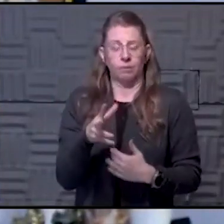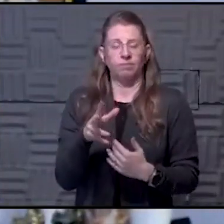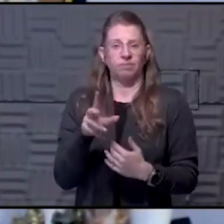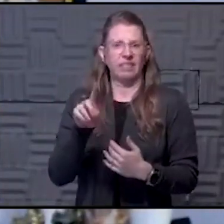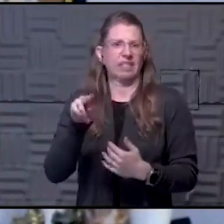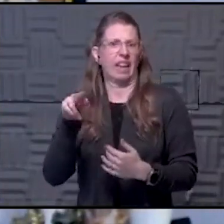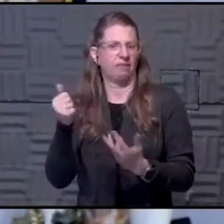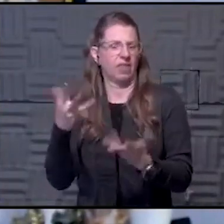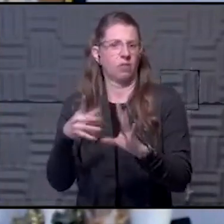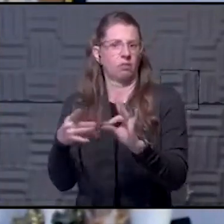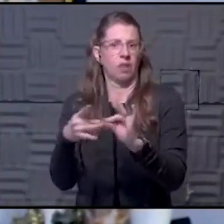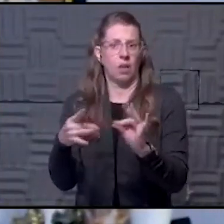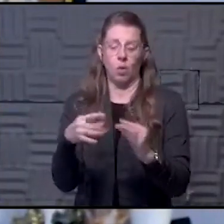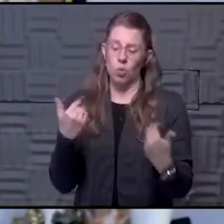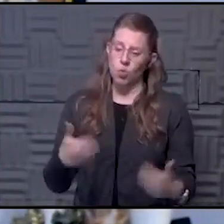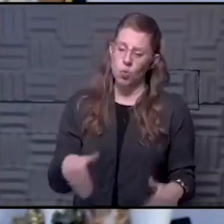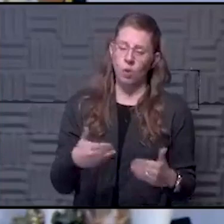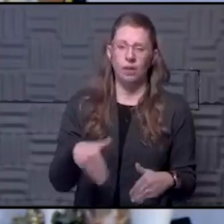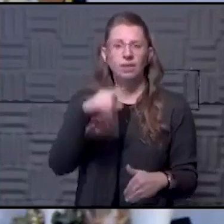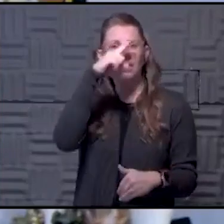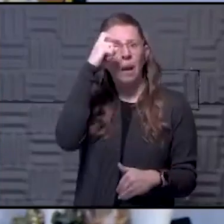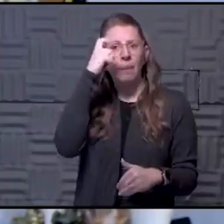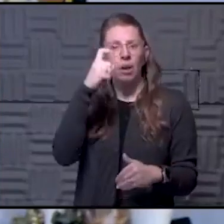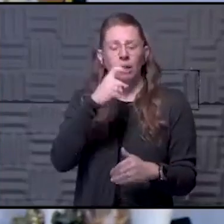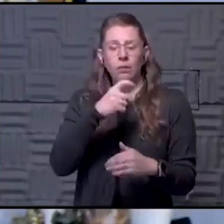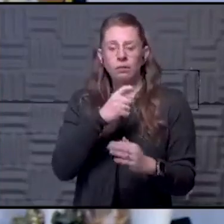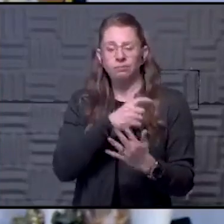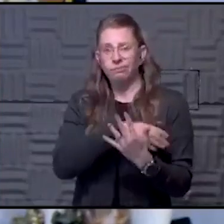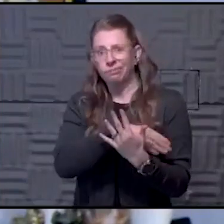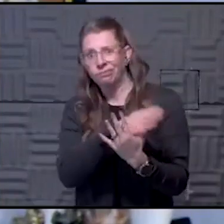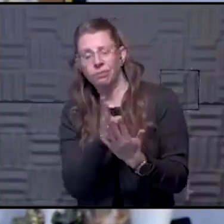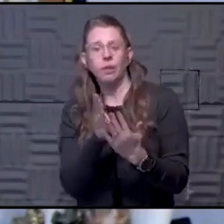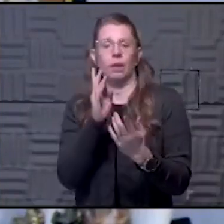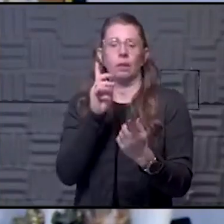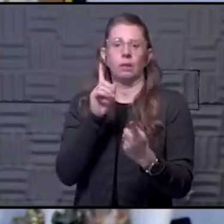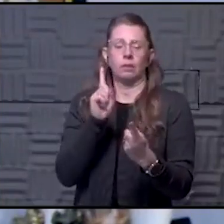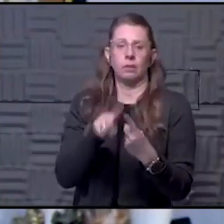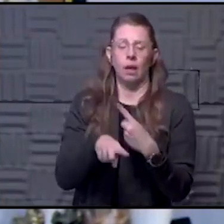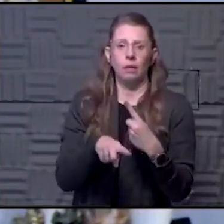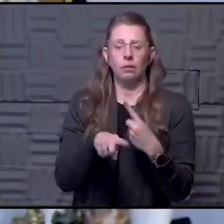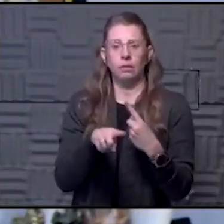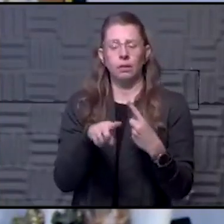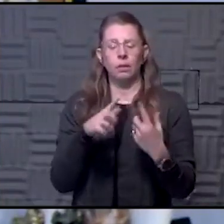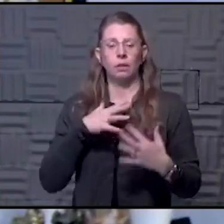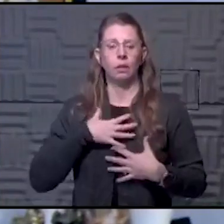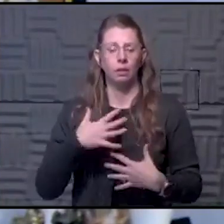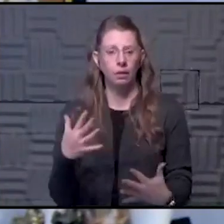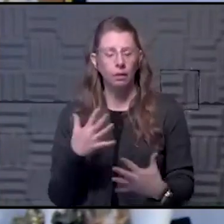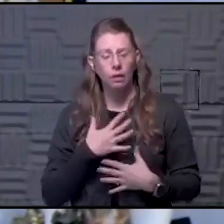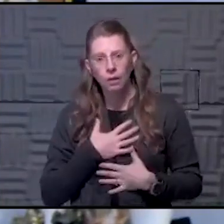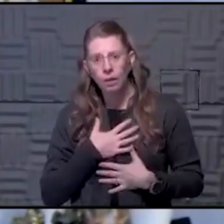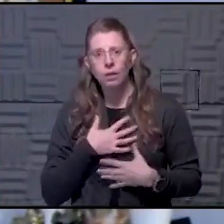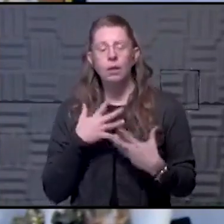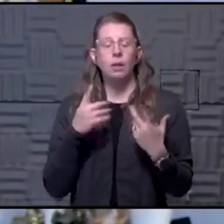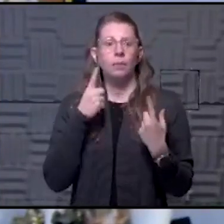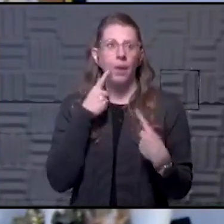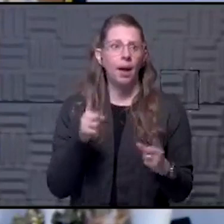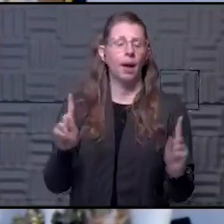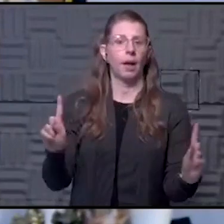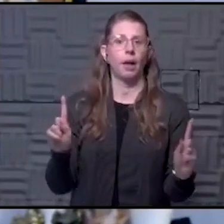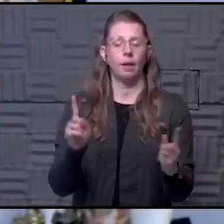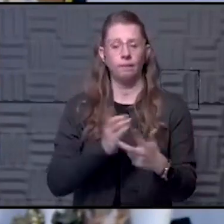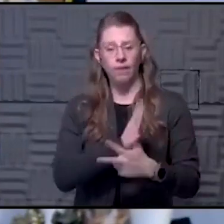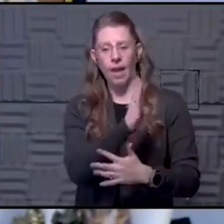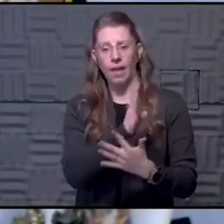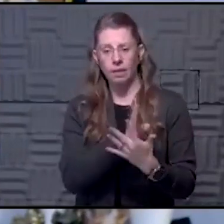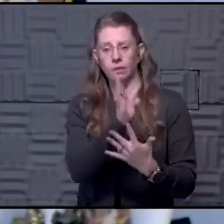out, deep into the summertime before we really can just exhale and say, oh gosh, we finally got through phases